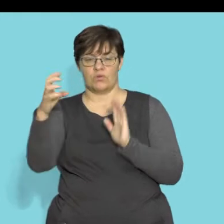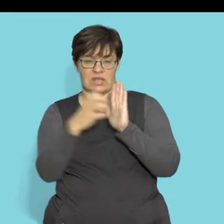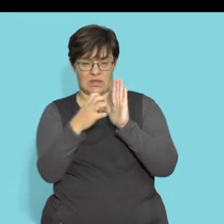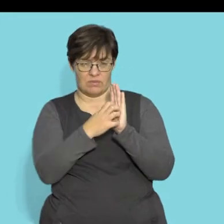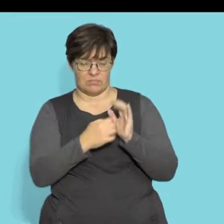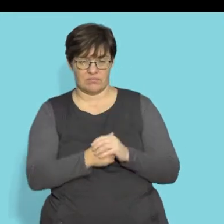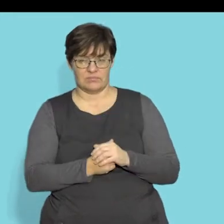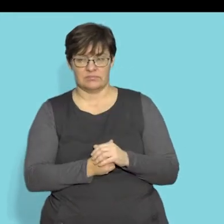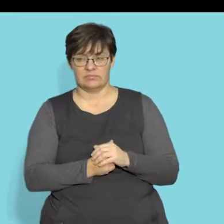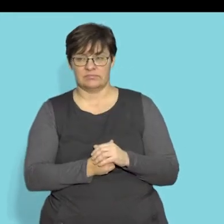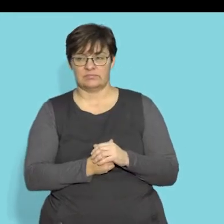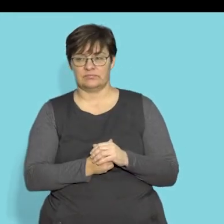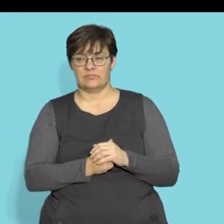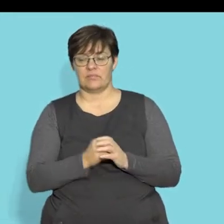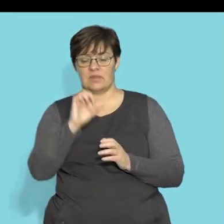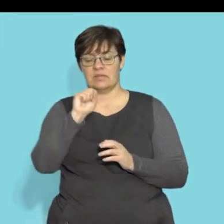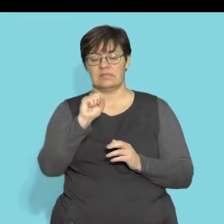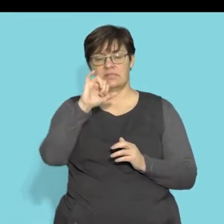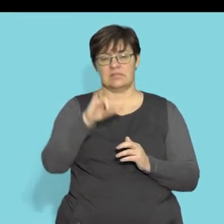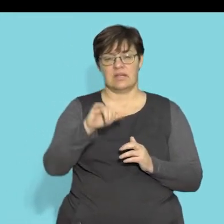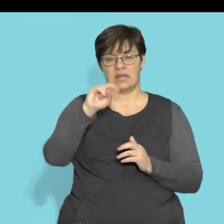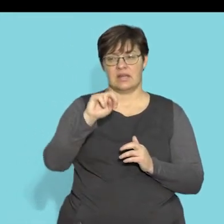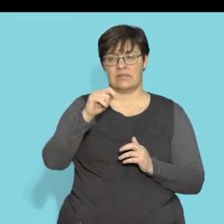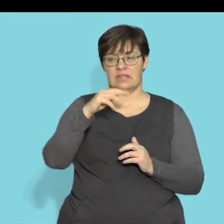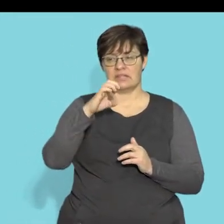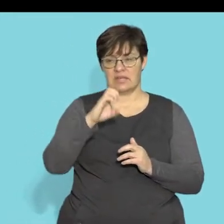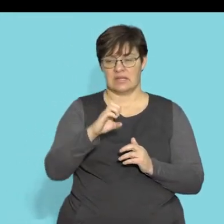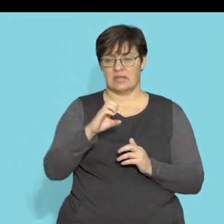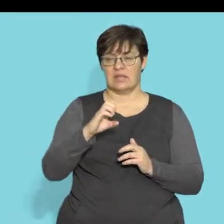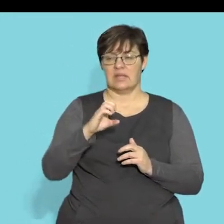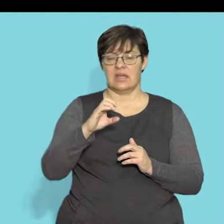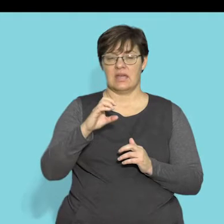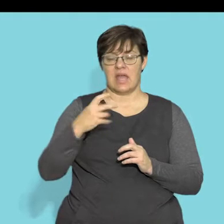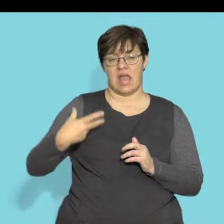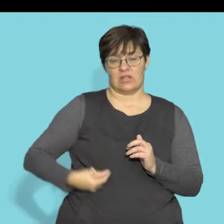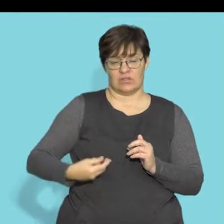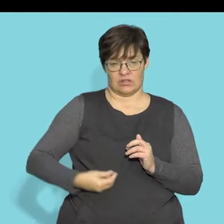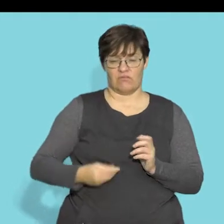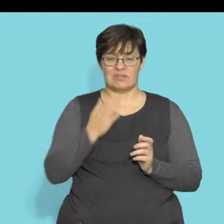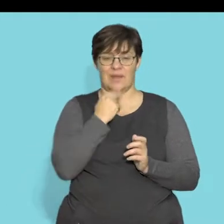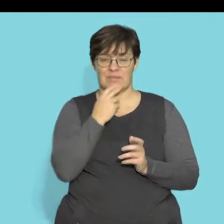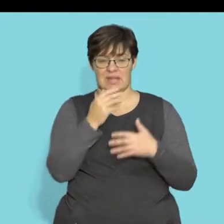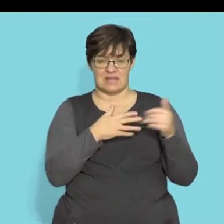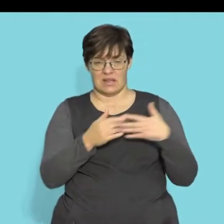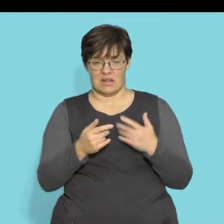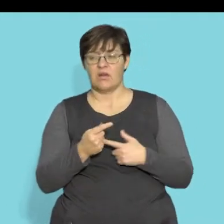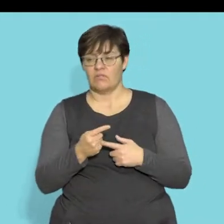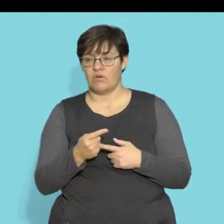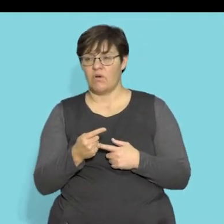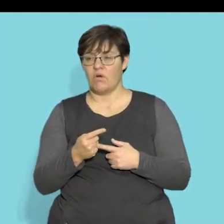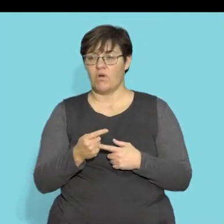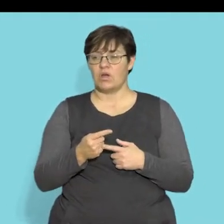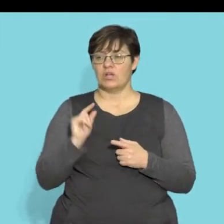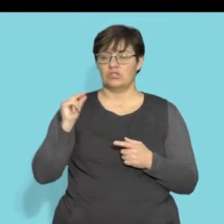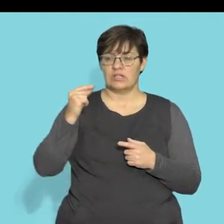diagram. Synthetic insulin is used to treat diabetes and is produced by genetic